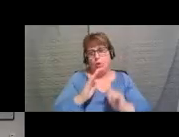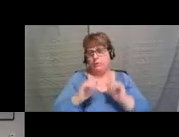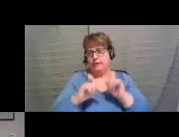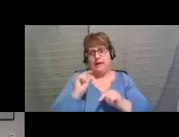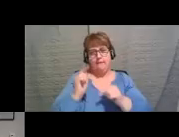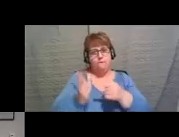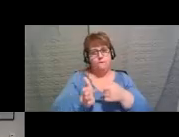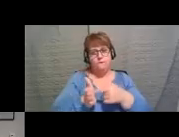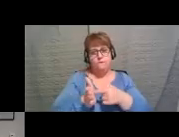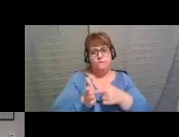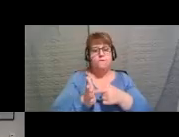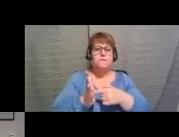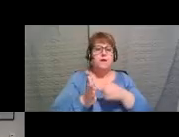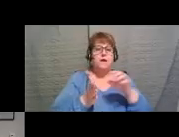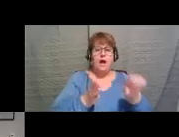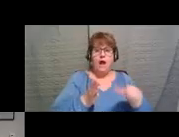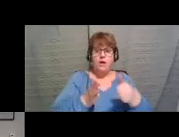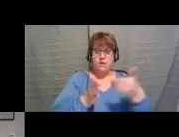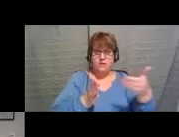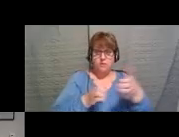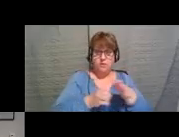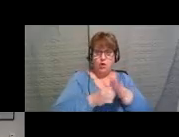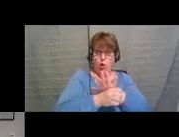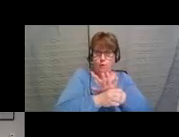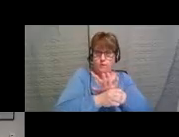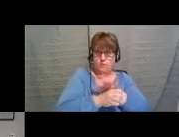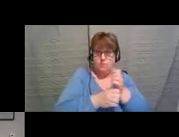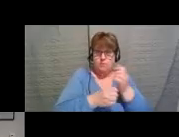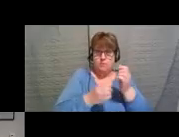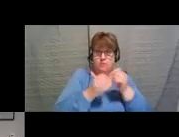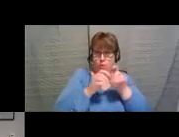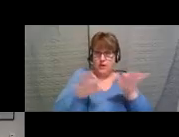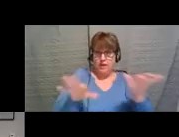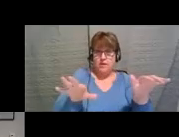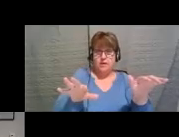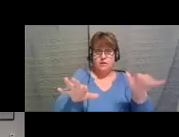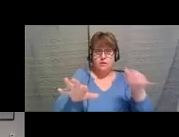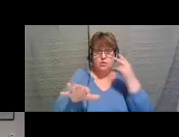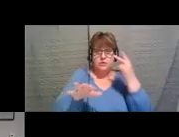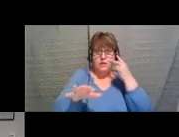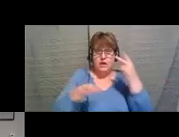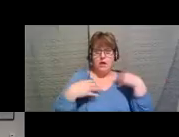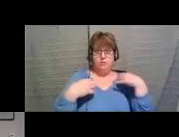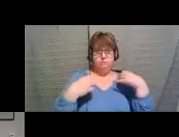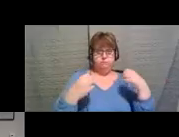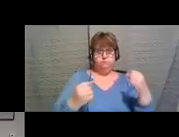Another big takeaway from the COVID pandemic has been this close influence between health status and